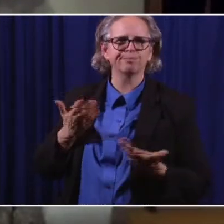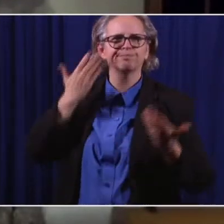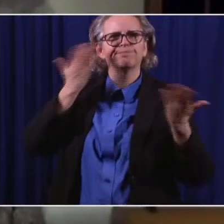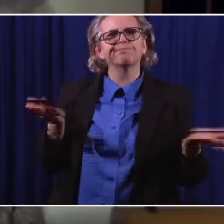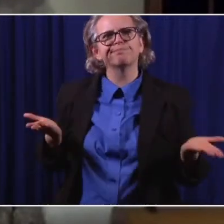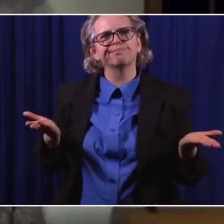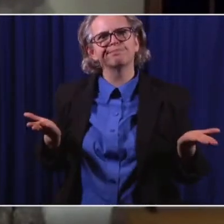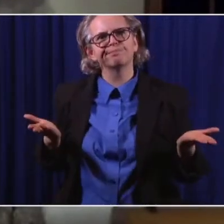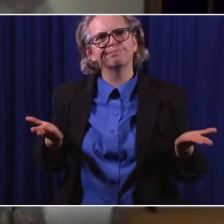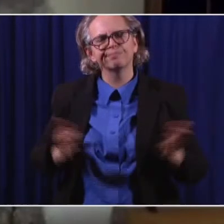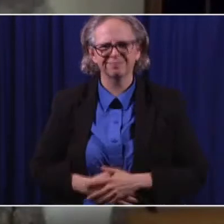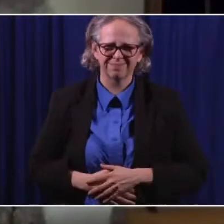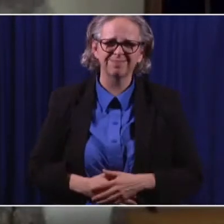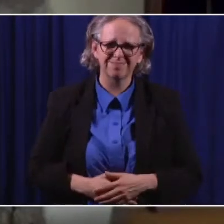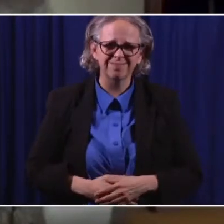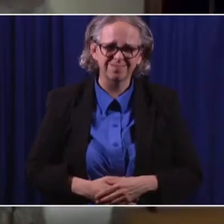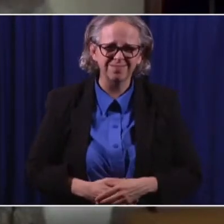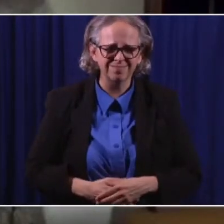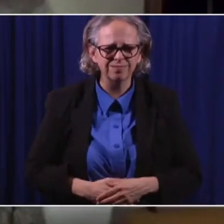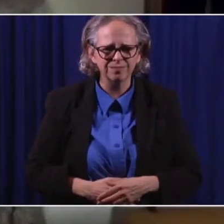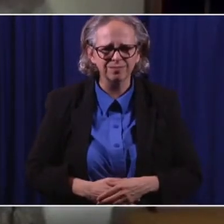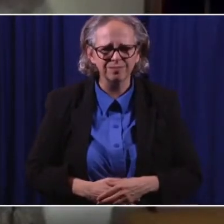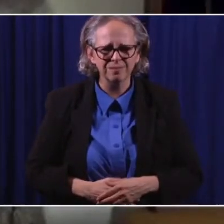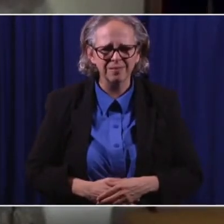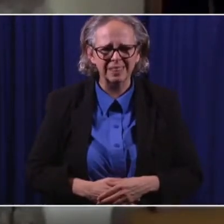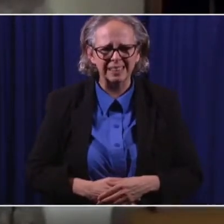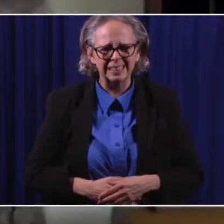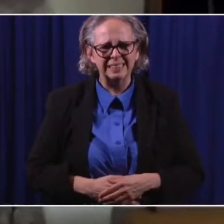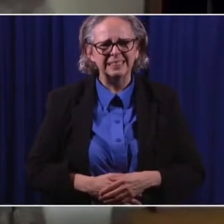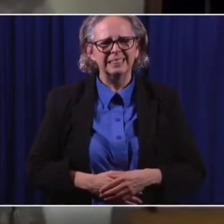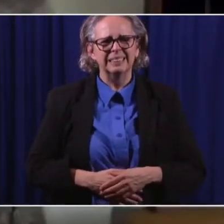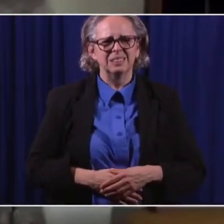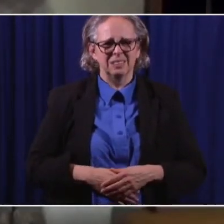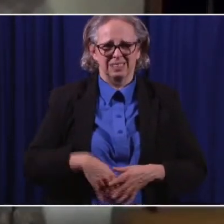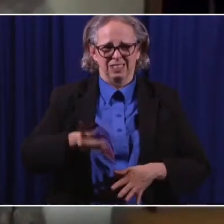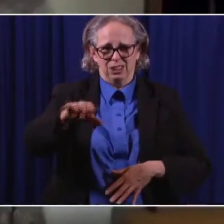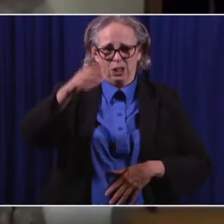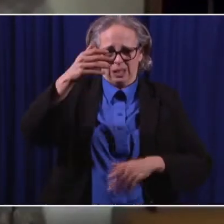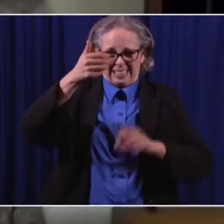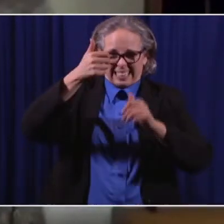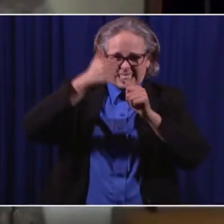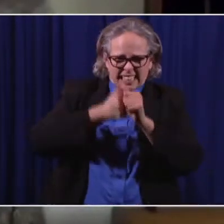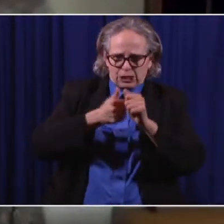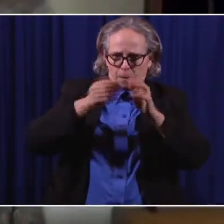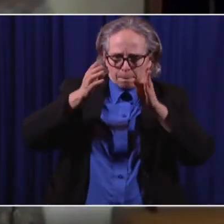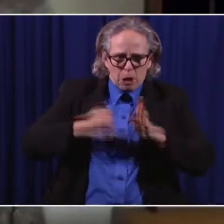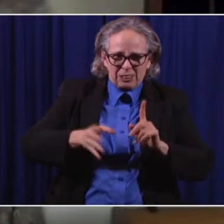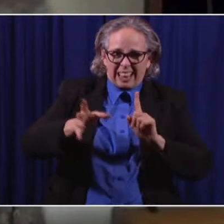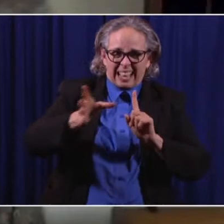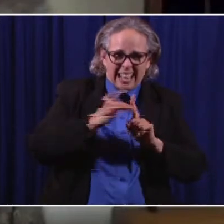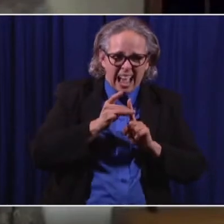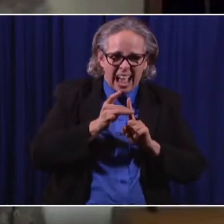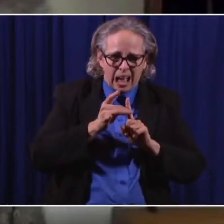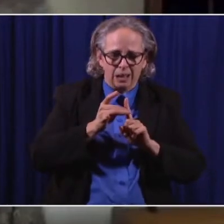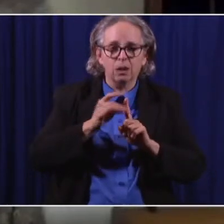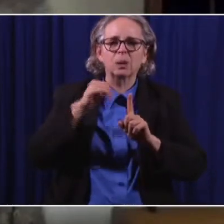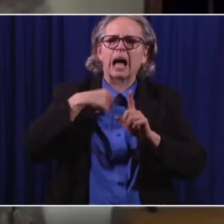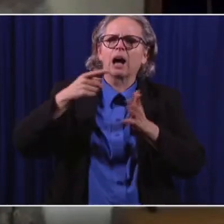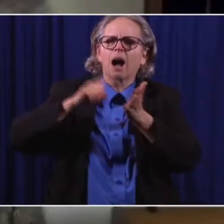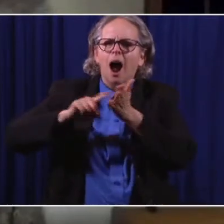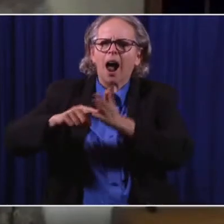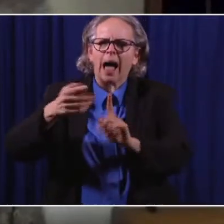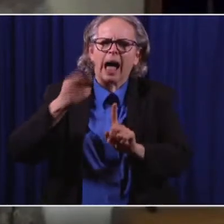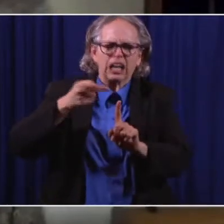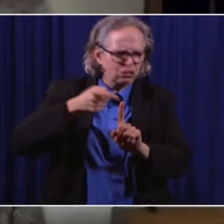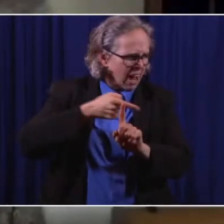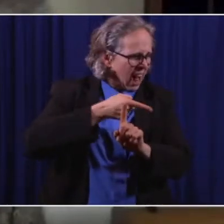it's not a case where in every case they come back and say, like we've solved the problem. We know, that he got this